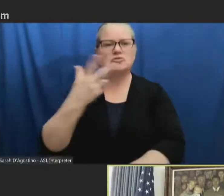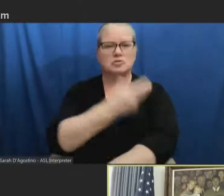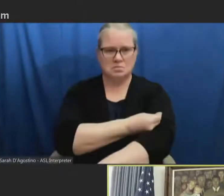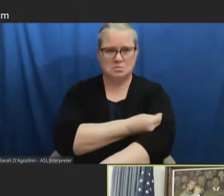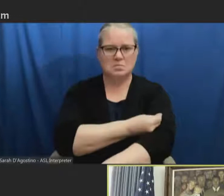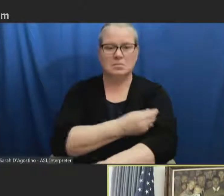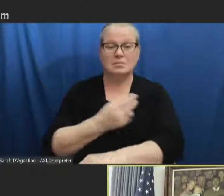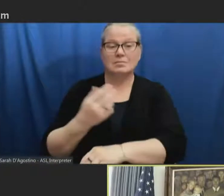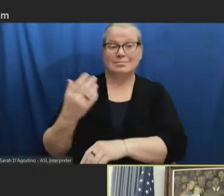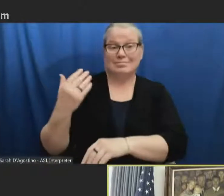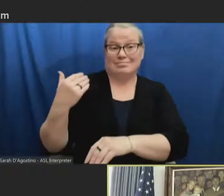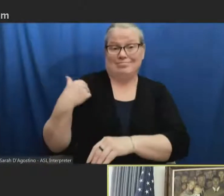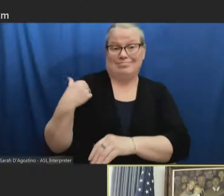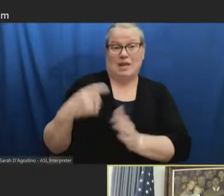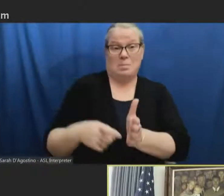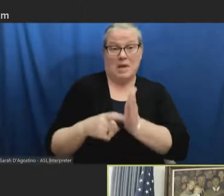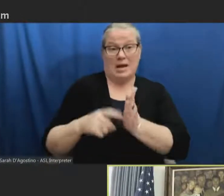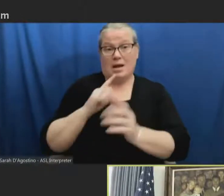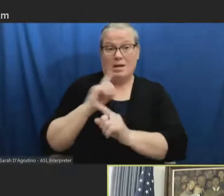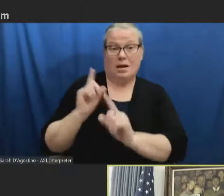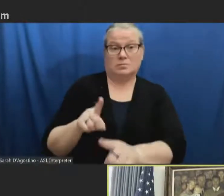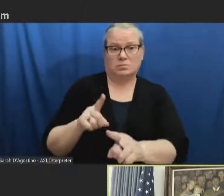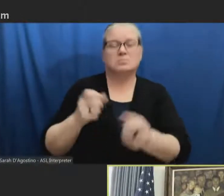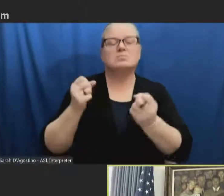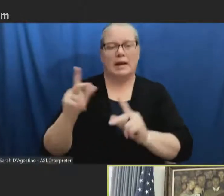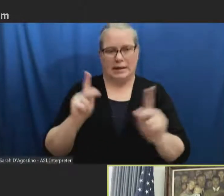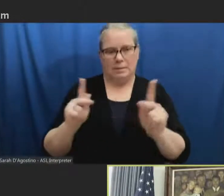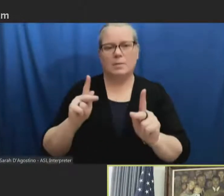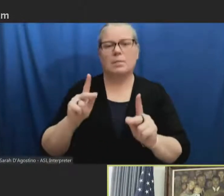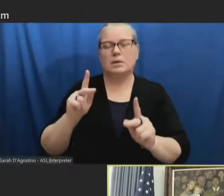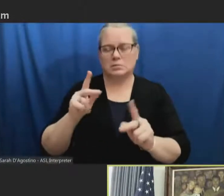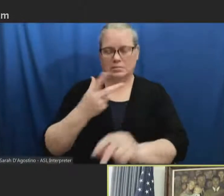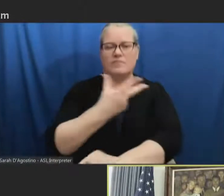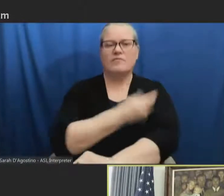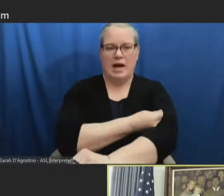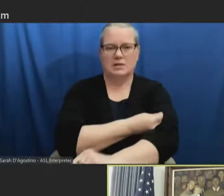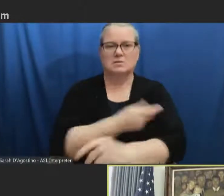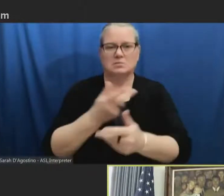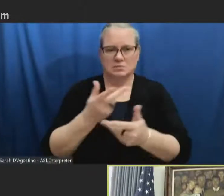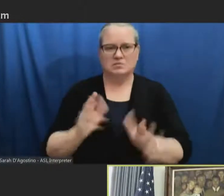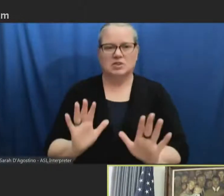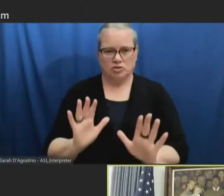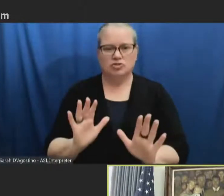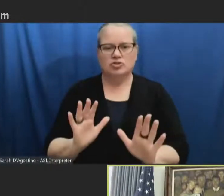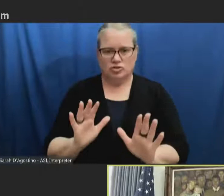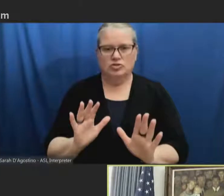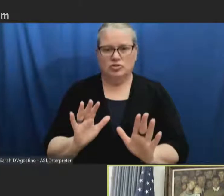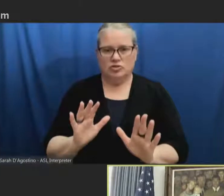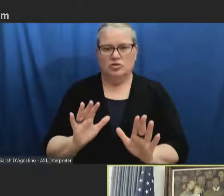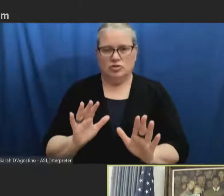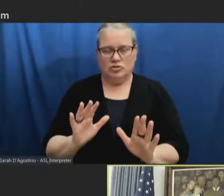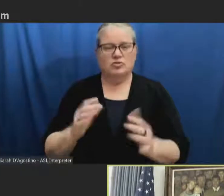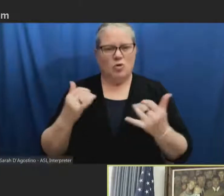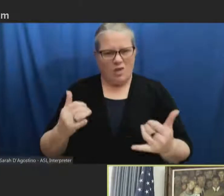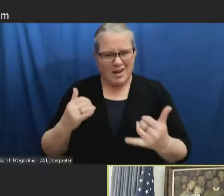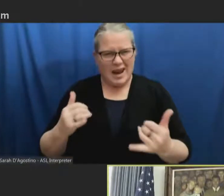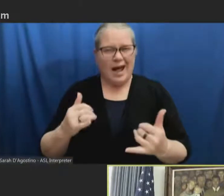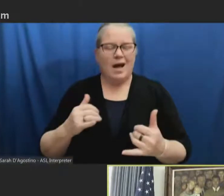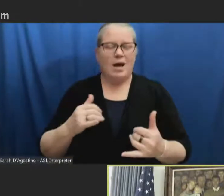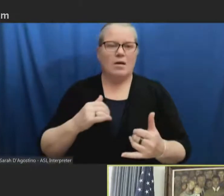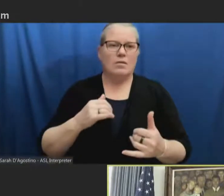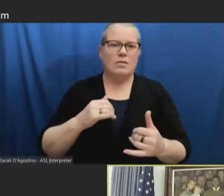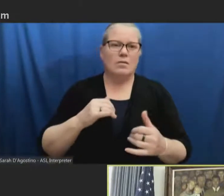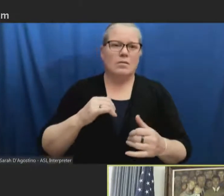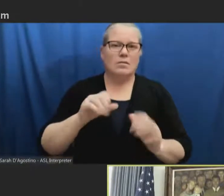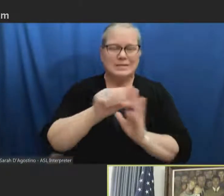got a lot of people vaccinated at the last moment that otherwise would be the case. So right now, they and teachers, like everybody else, if you're